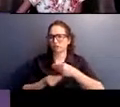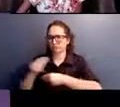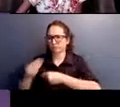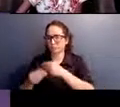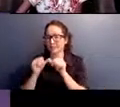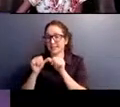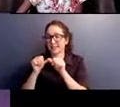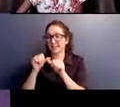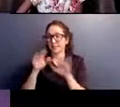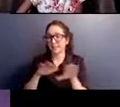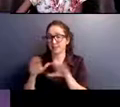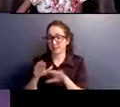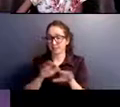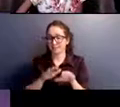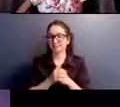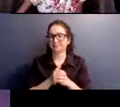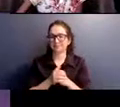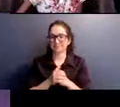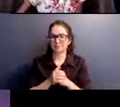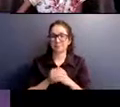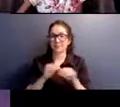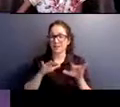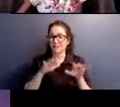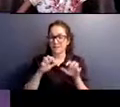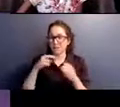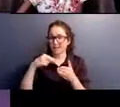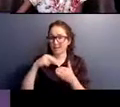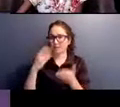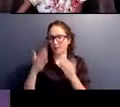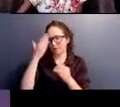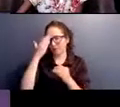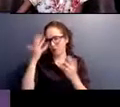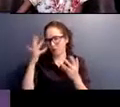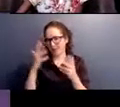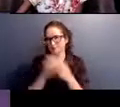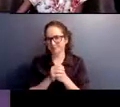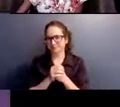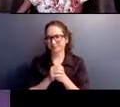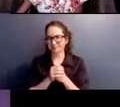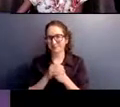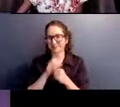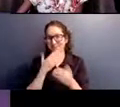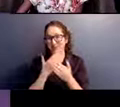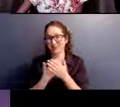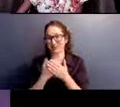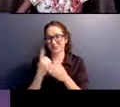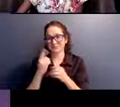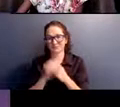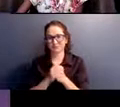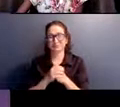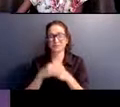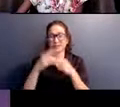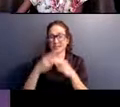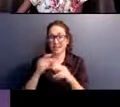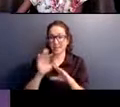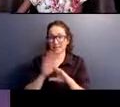beat that way. Freeze dance is, and I'm sure you know what that is always a big go-to. Name that song